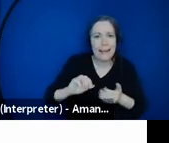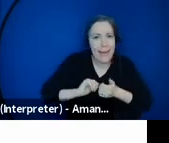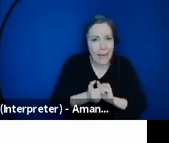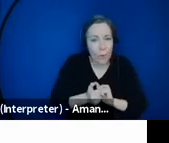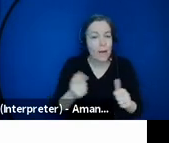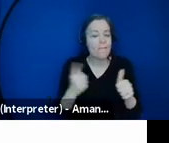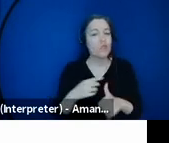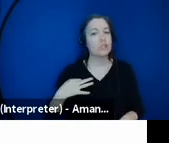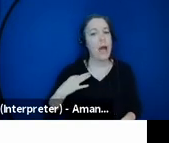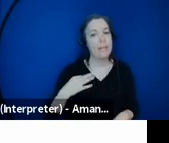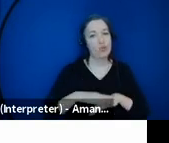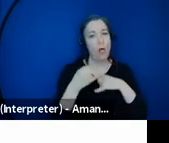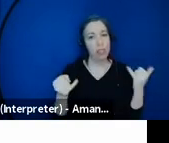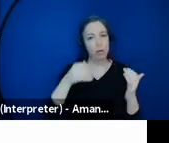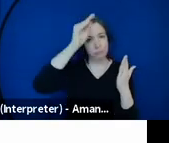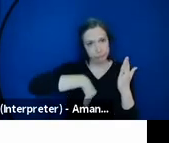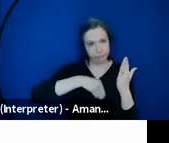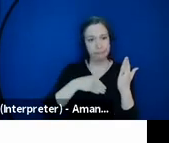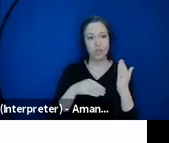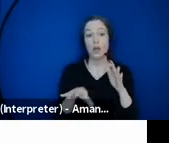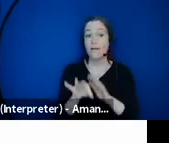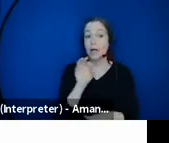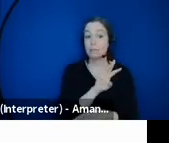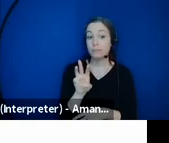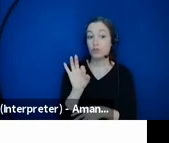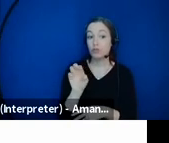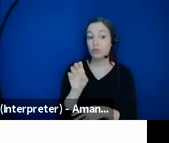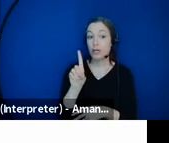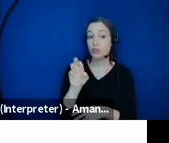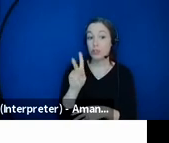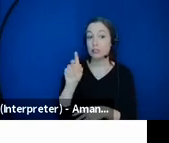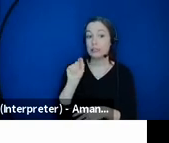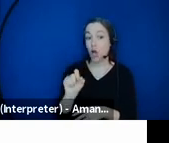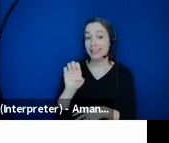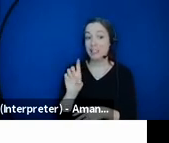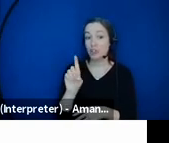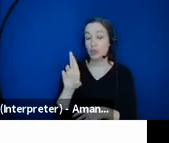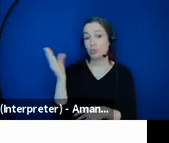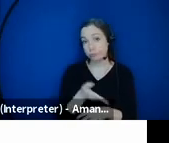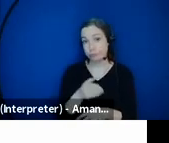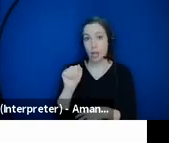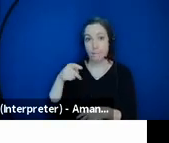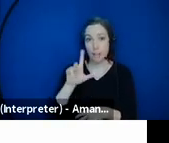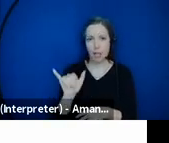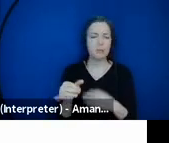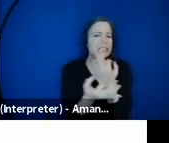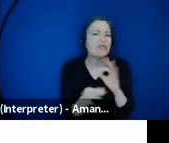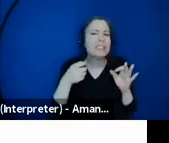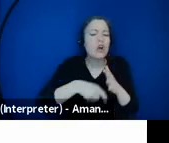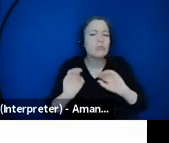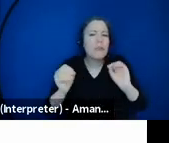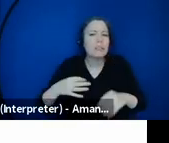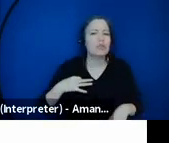application online frederick.edu backslash apply. It's free to apply. The application is currently open